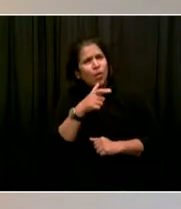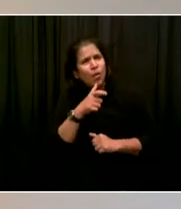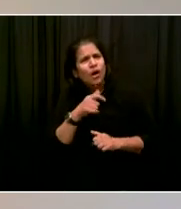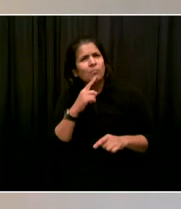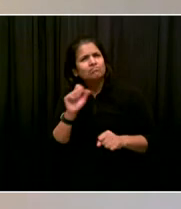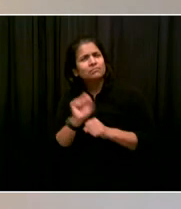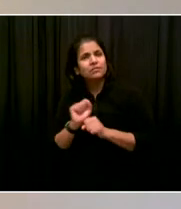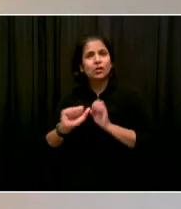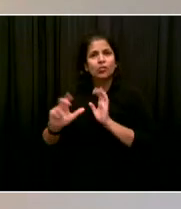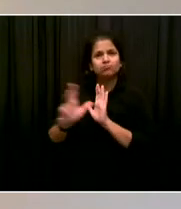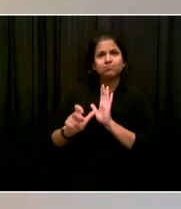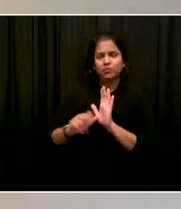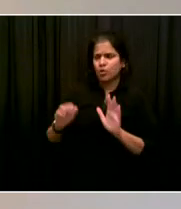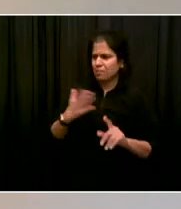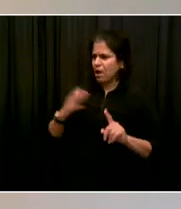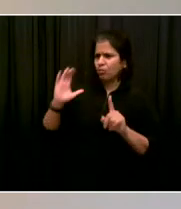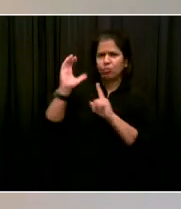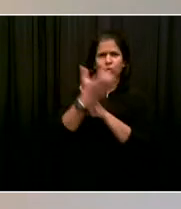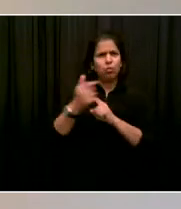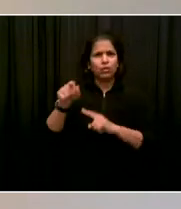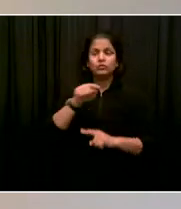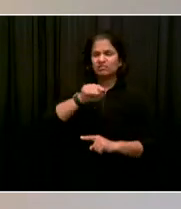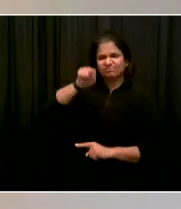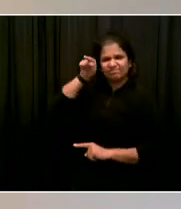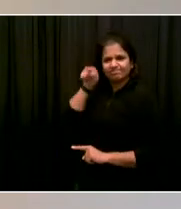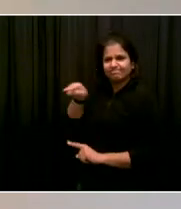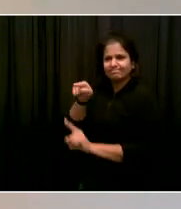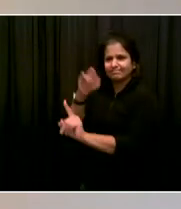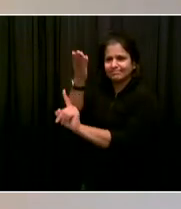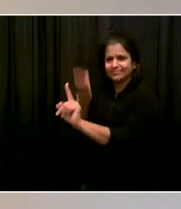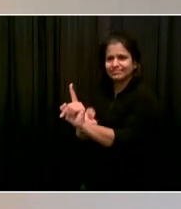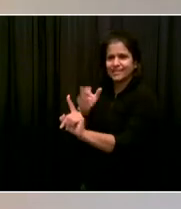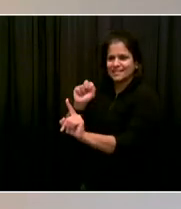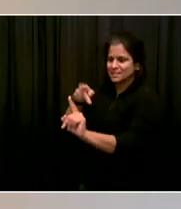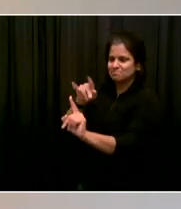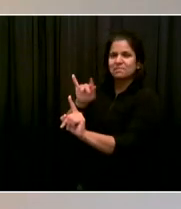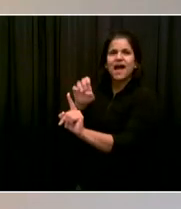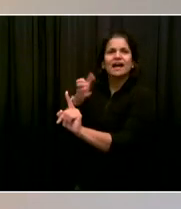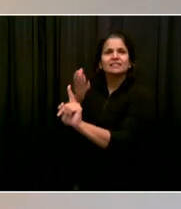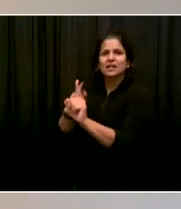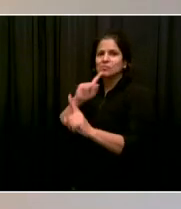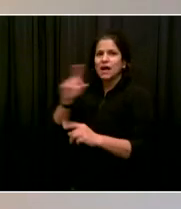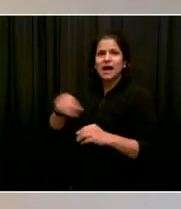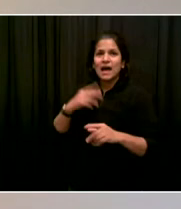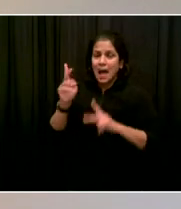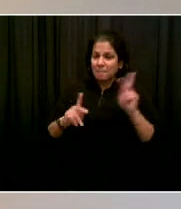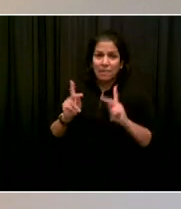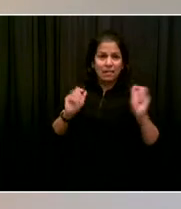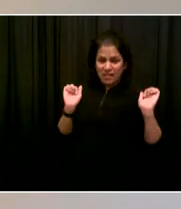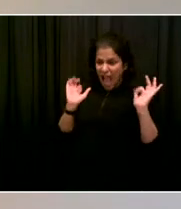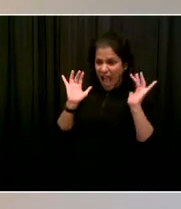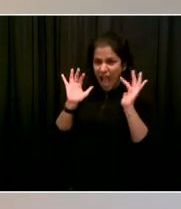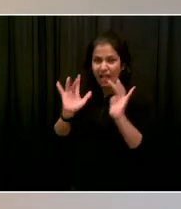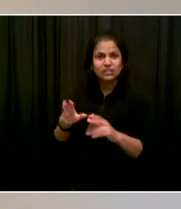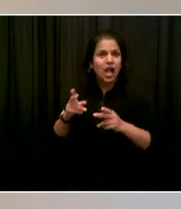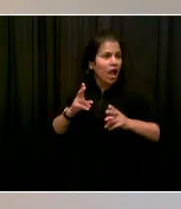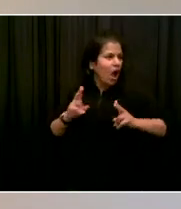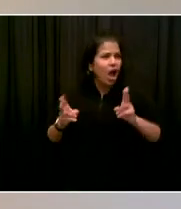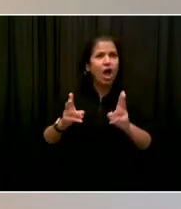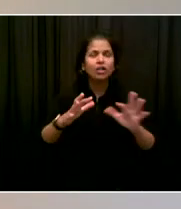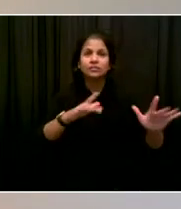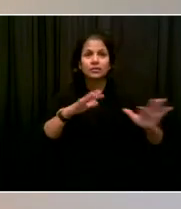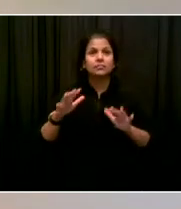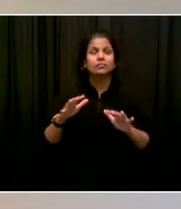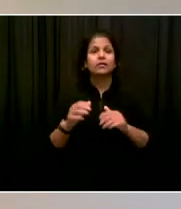down, the hustle and the charm, the rush and the drive, and the word dances people speak. You put